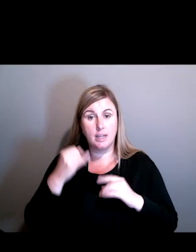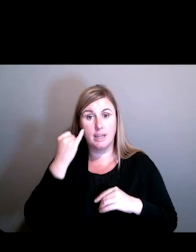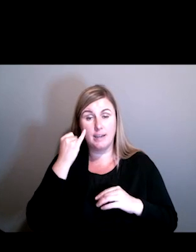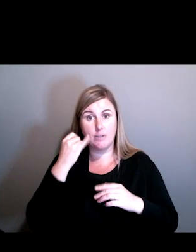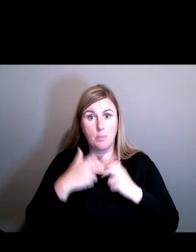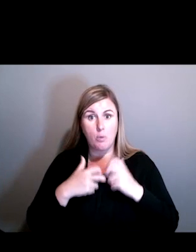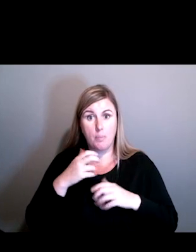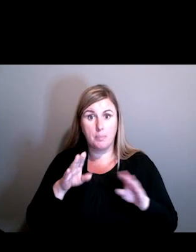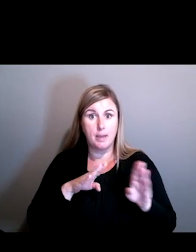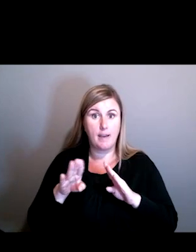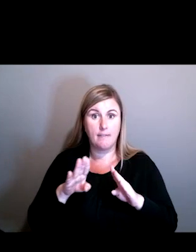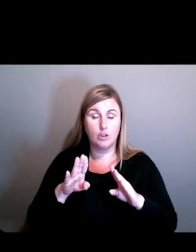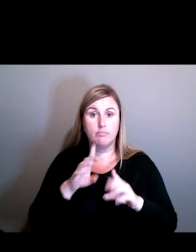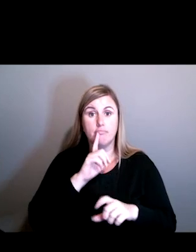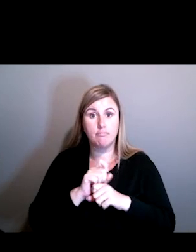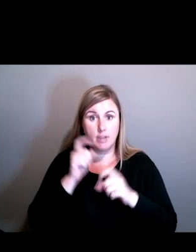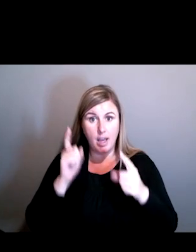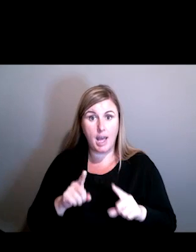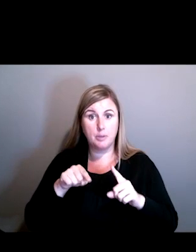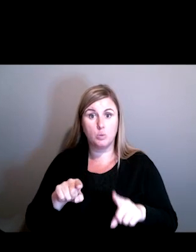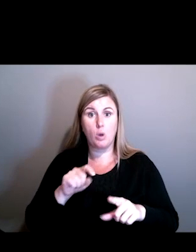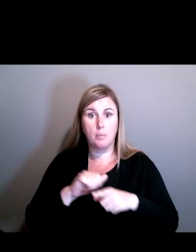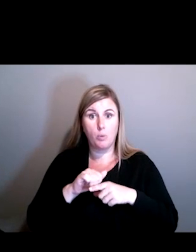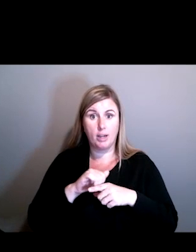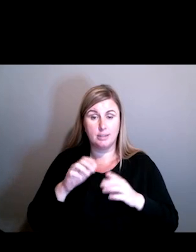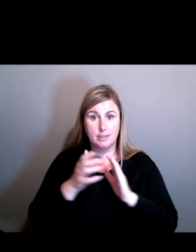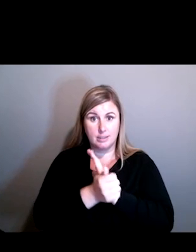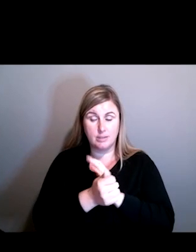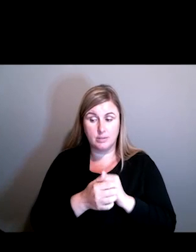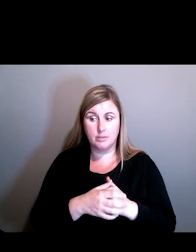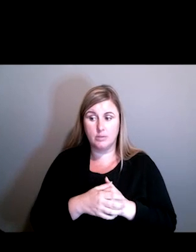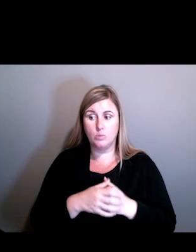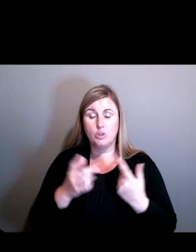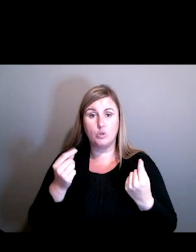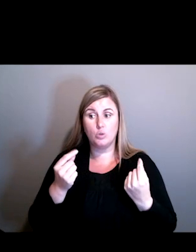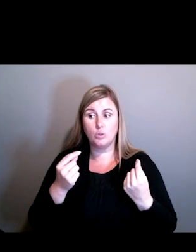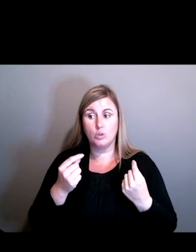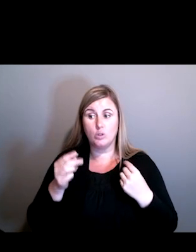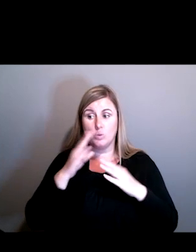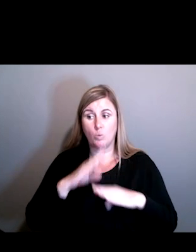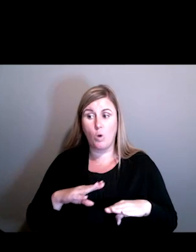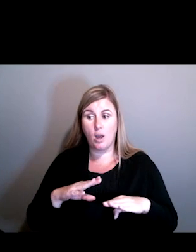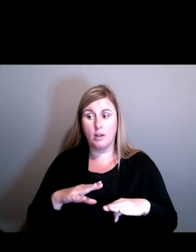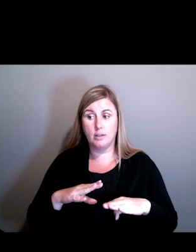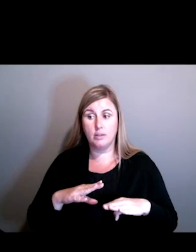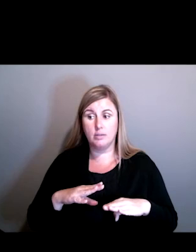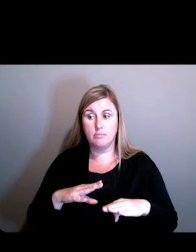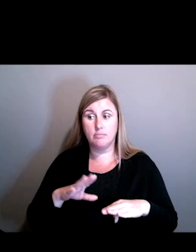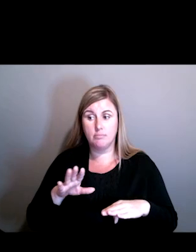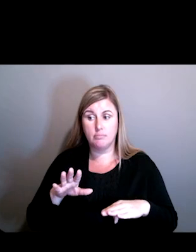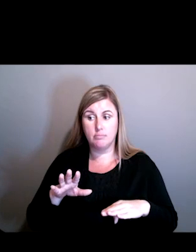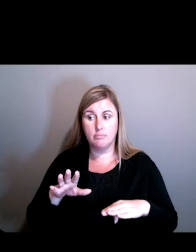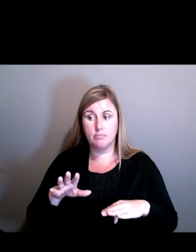if a problem behavior does happen when you're practicing these skills, what you do is you quietly catch your